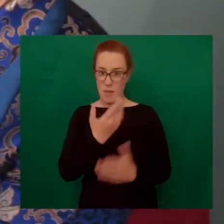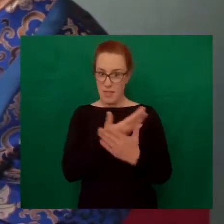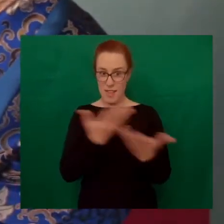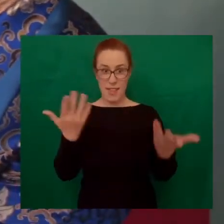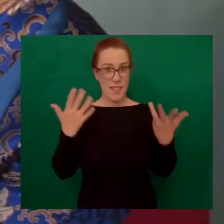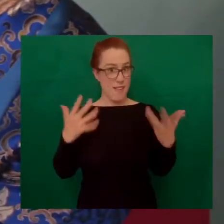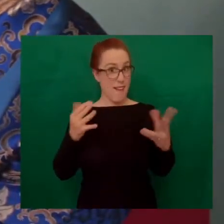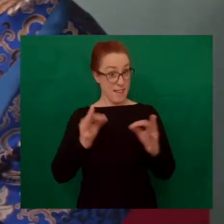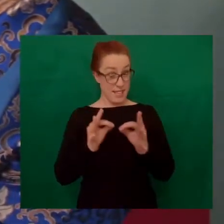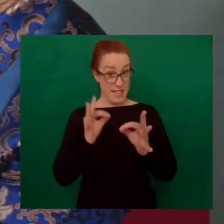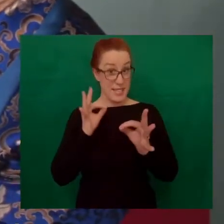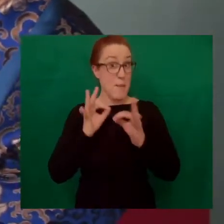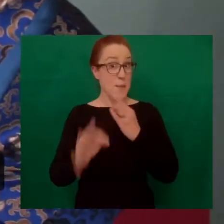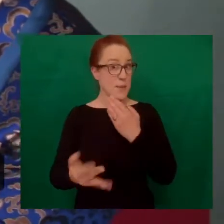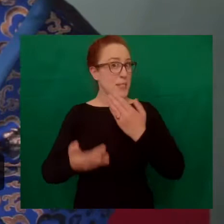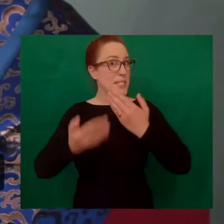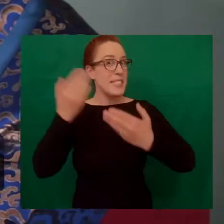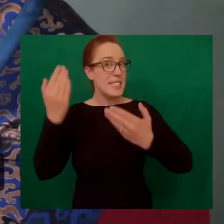utensil.